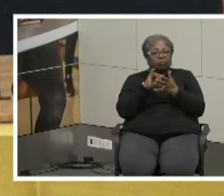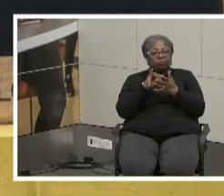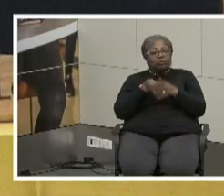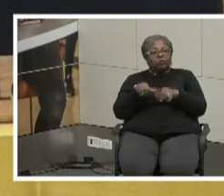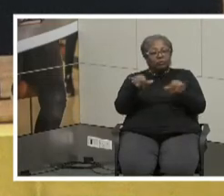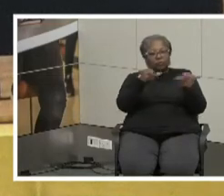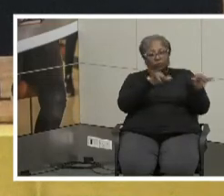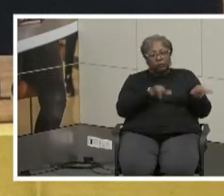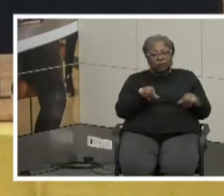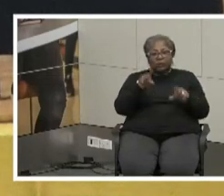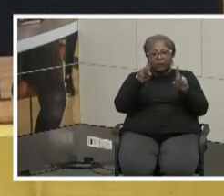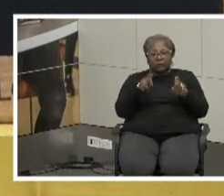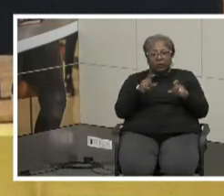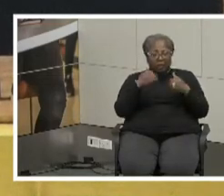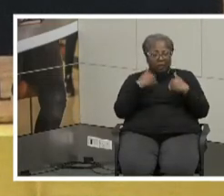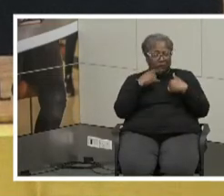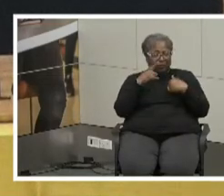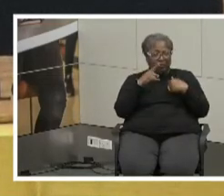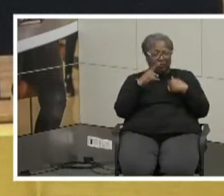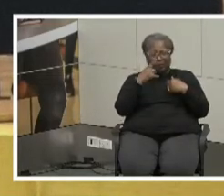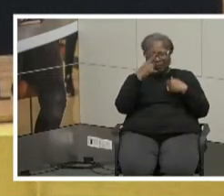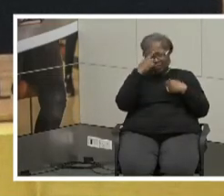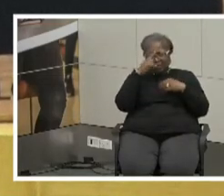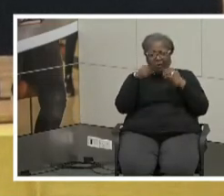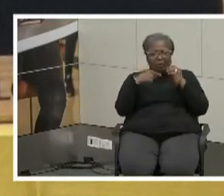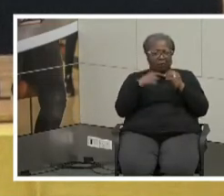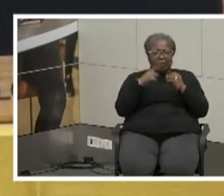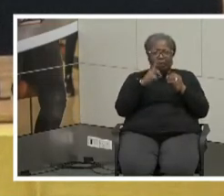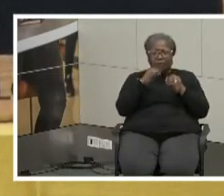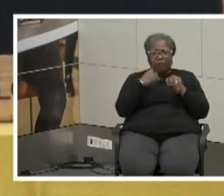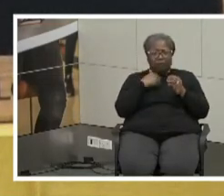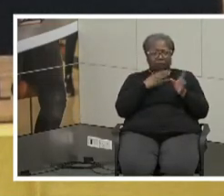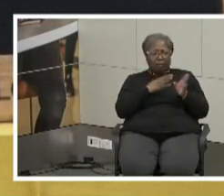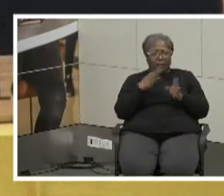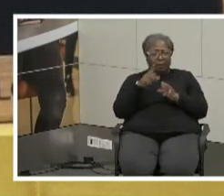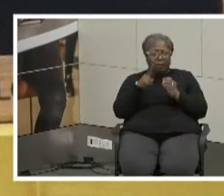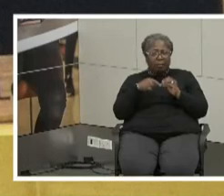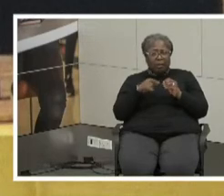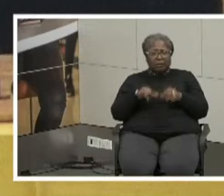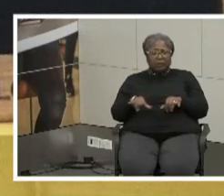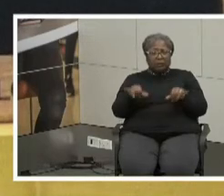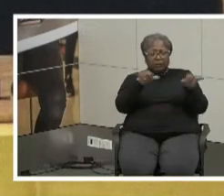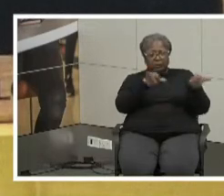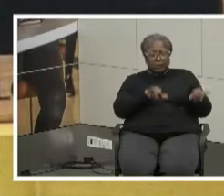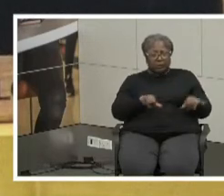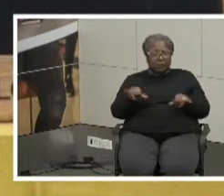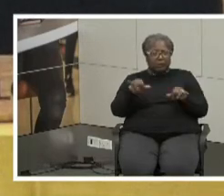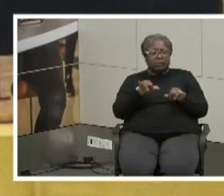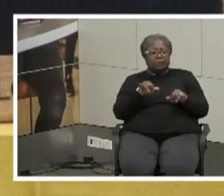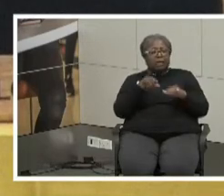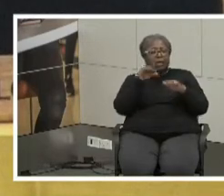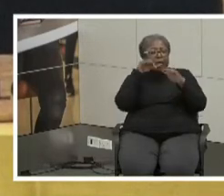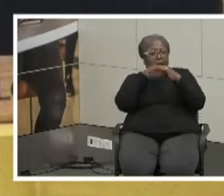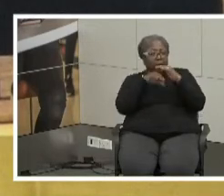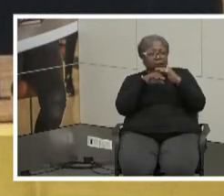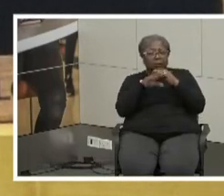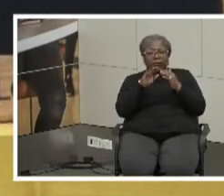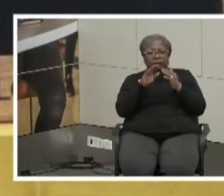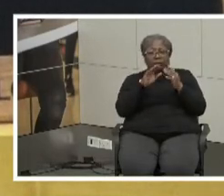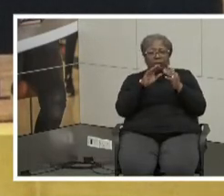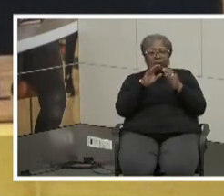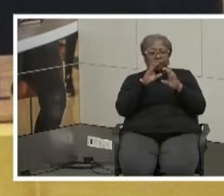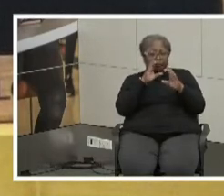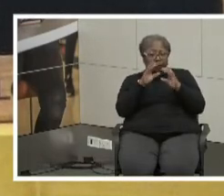testing um have you given thought to or is there a plan about standardizing access and Communications